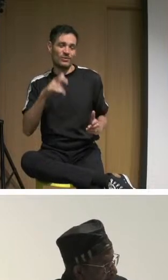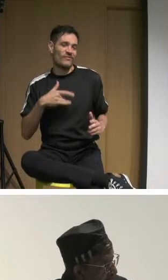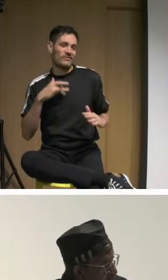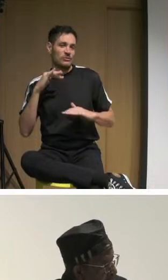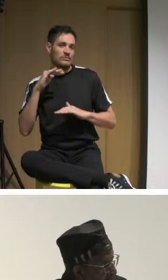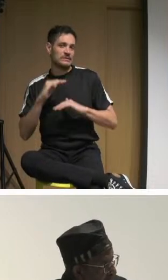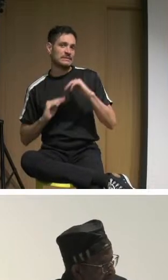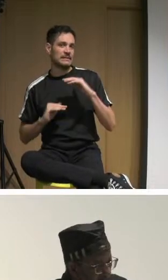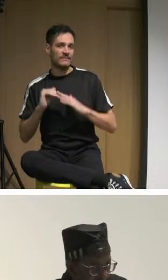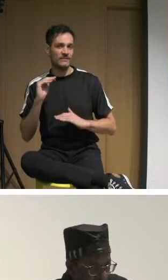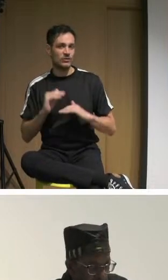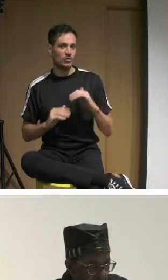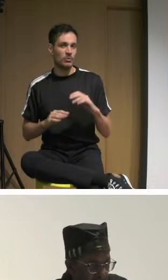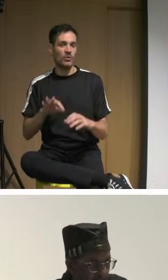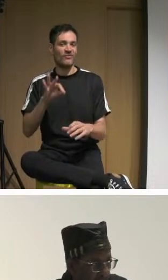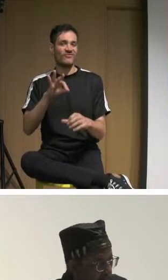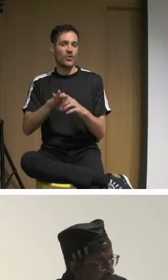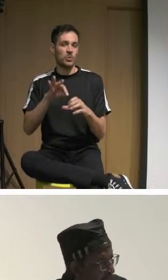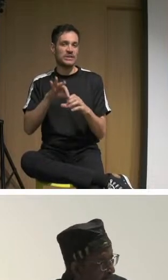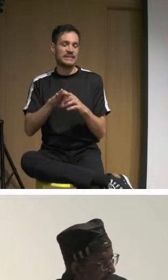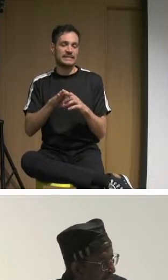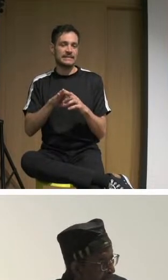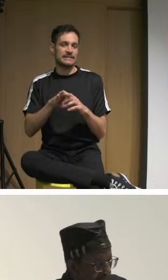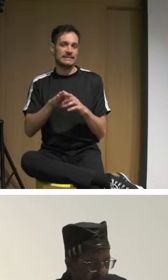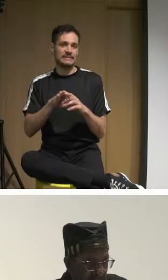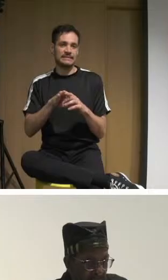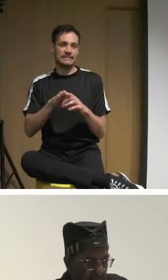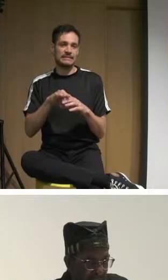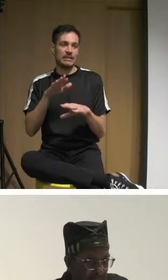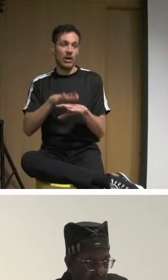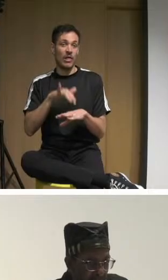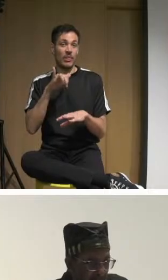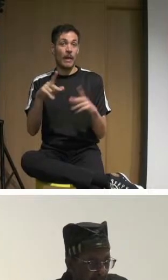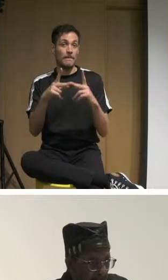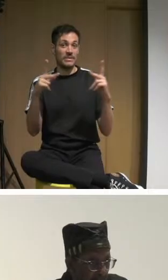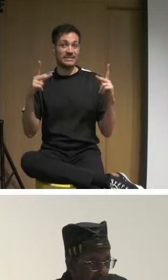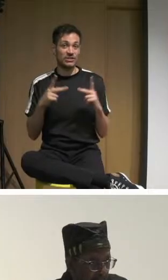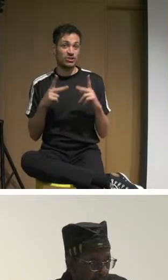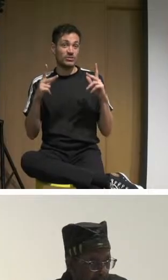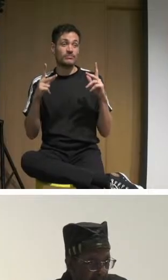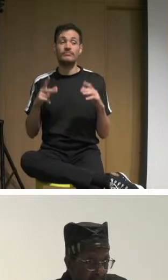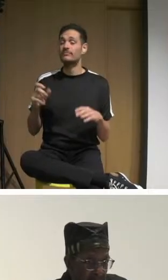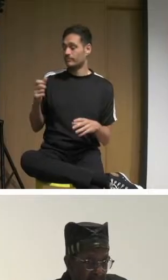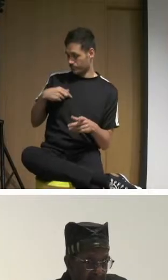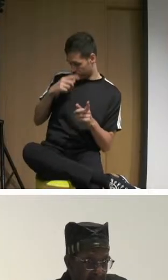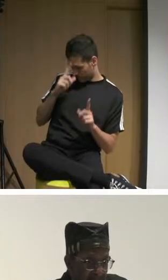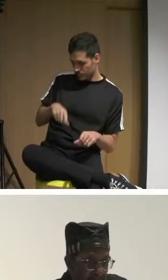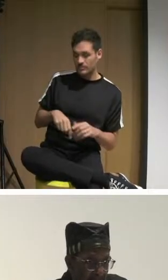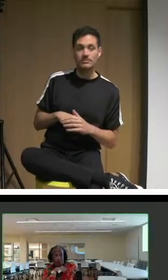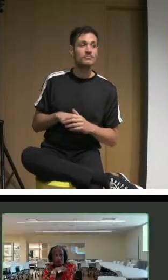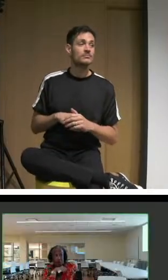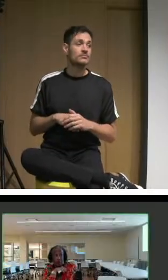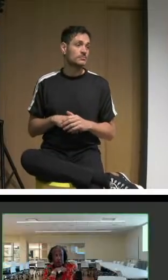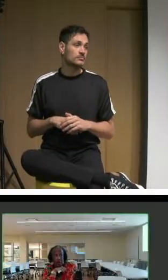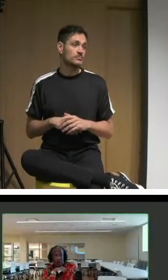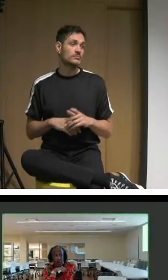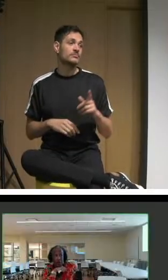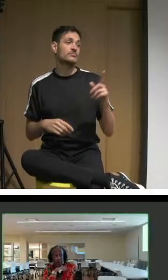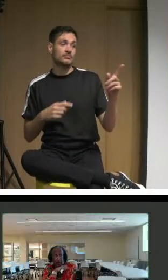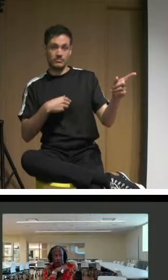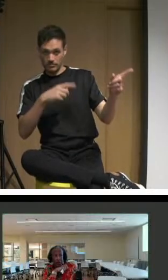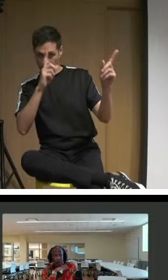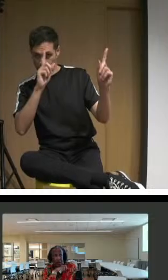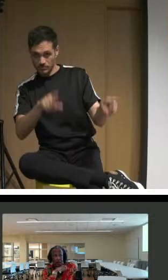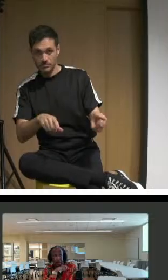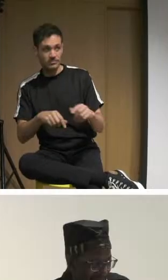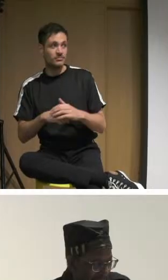taking a vote on that position I without agree. I concur with you, Yeah, but Commissioner.